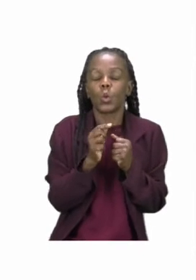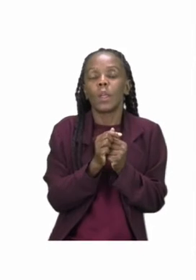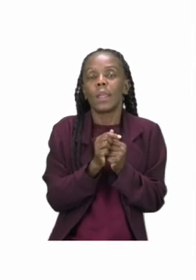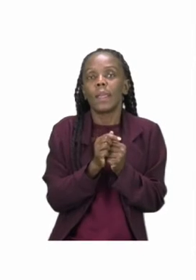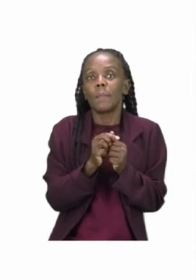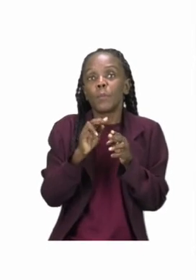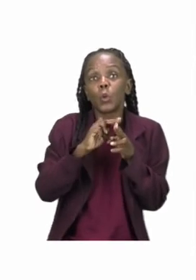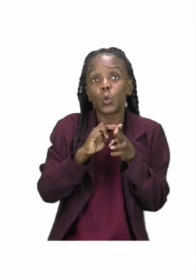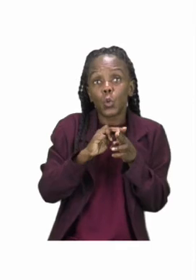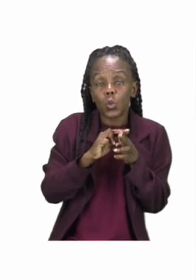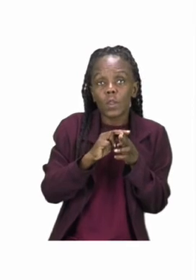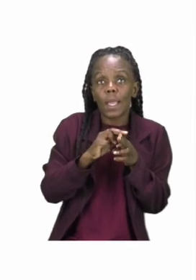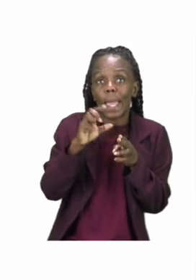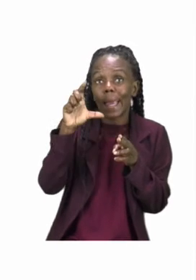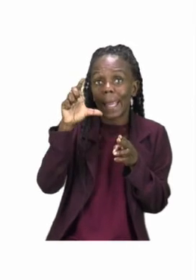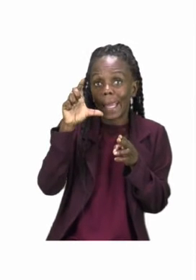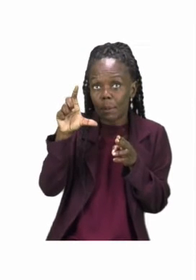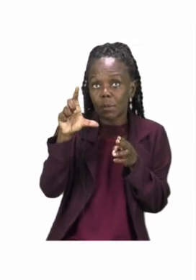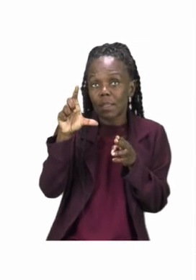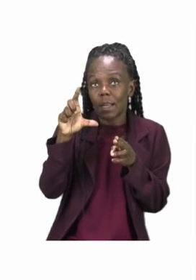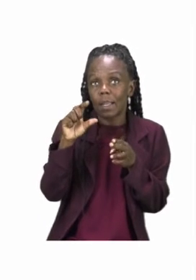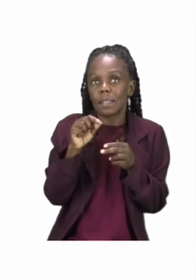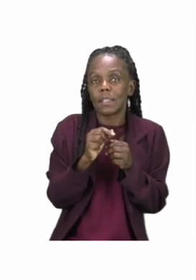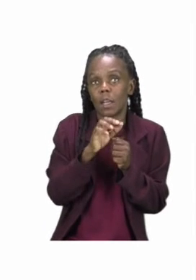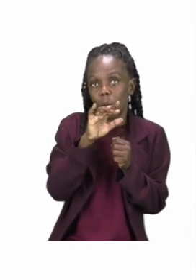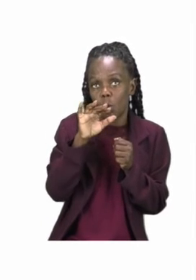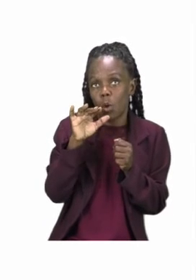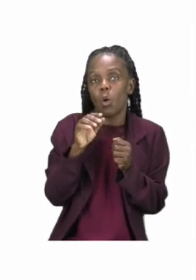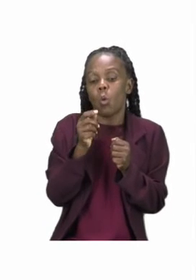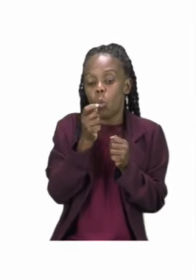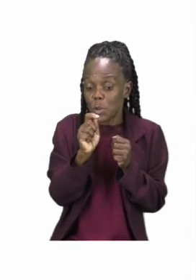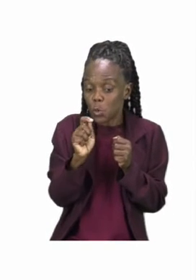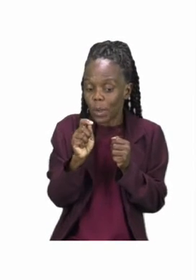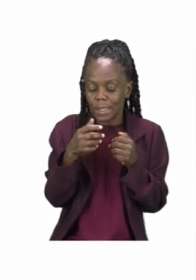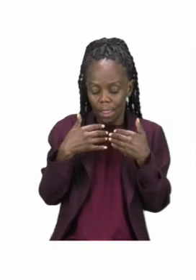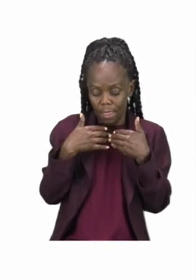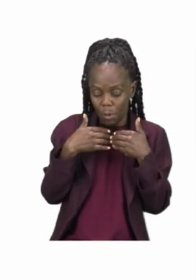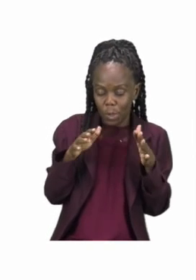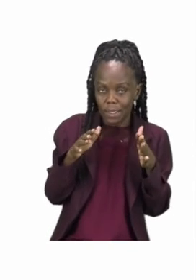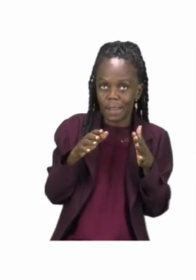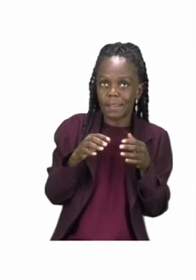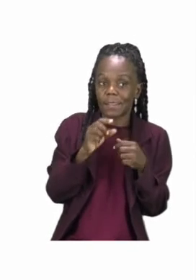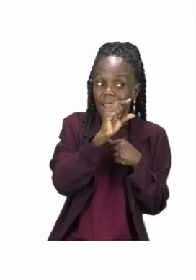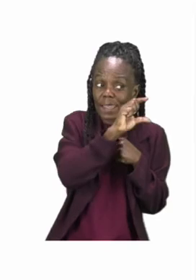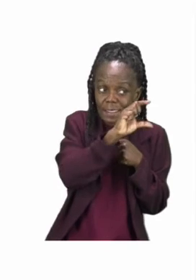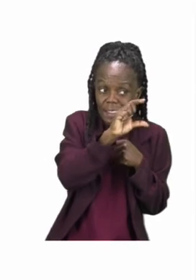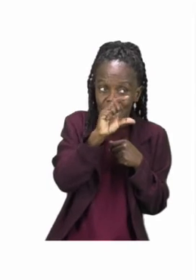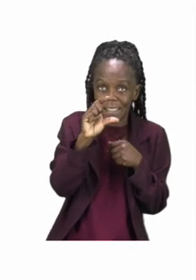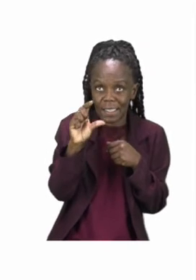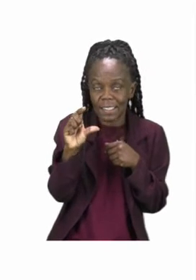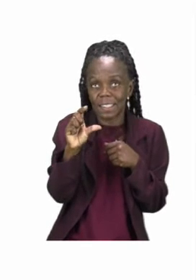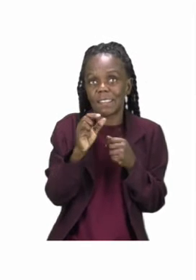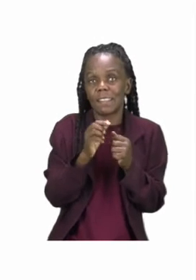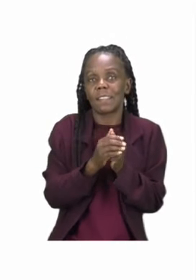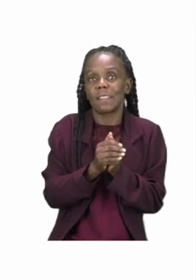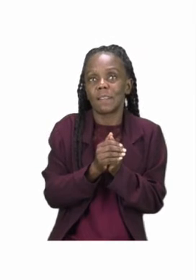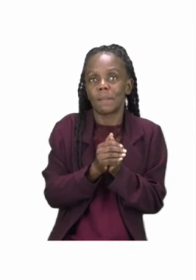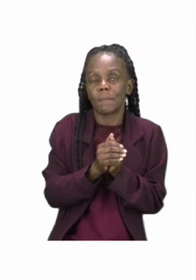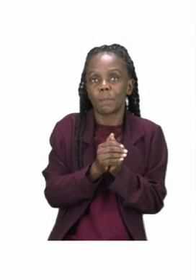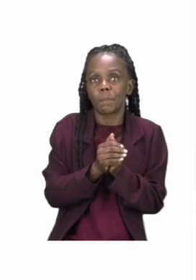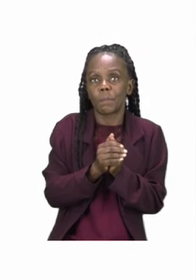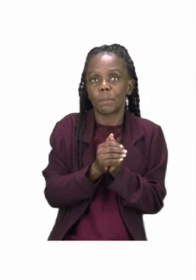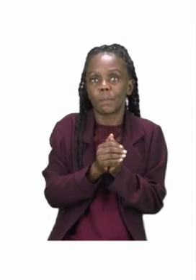how amazing the brain is. Did you ever wonder who the boss was? Yeah. Well, of course, it's